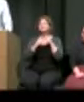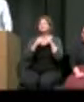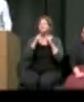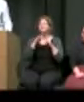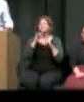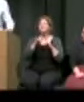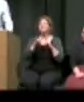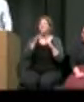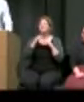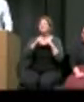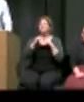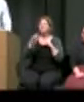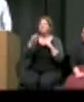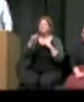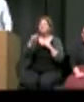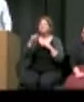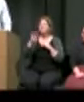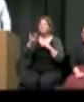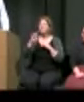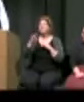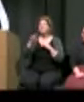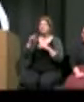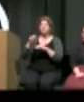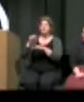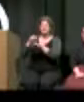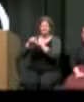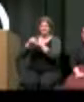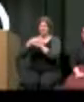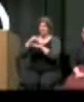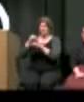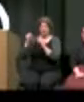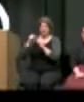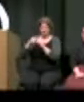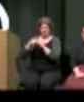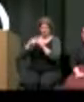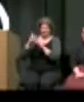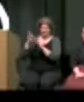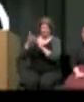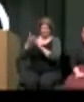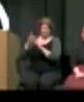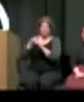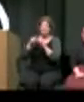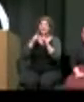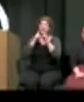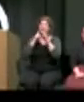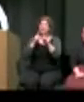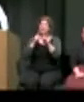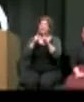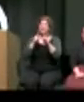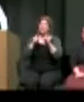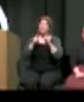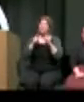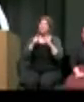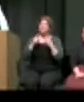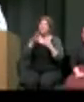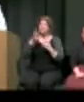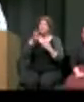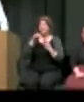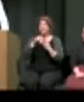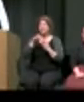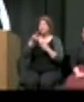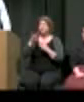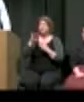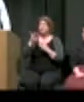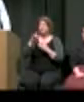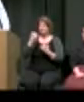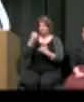the stabilization. As I mentioned, Portland doesn't like the cold weather. So but targeting 500,000 cubic yards